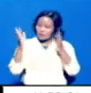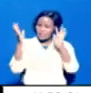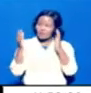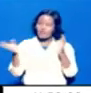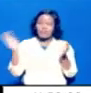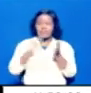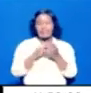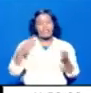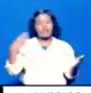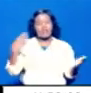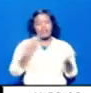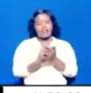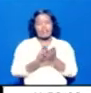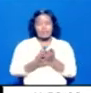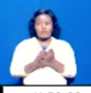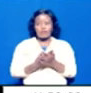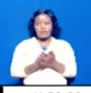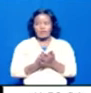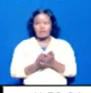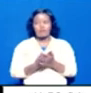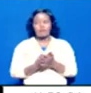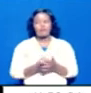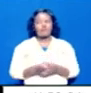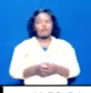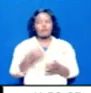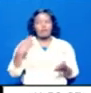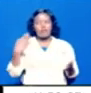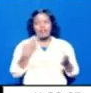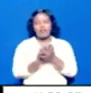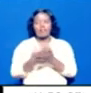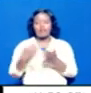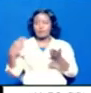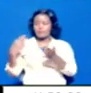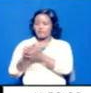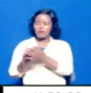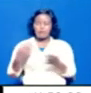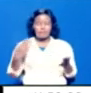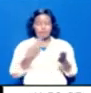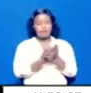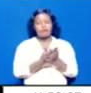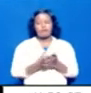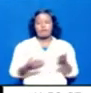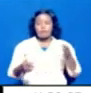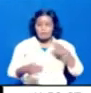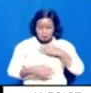you. Thank you very much, Honorable Kamar. And